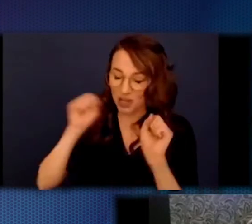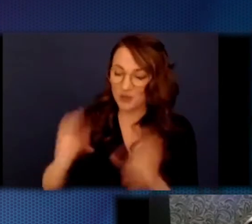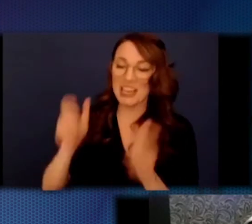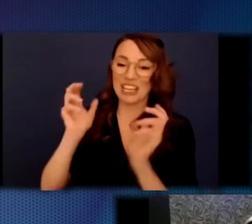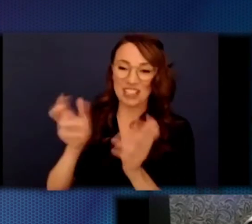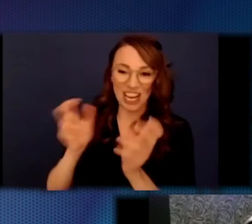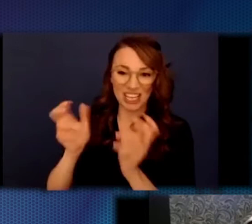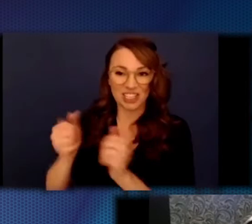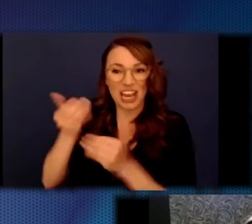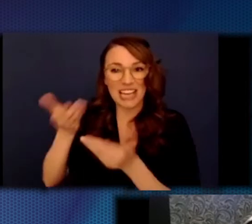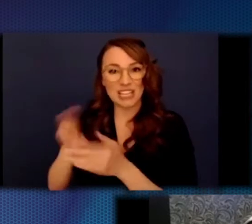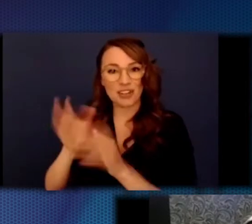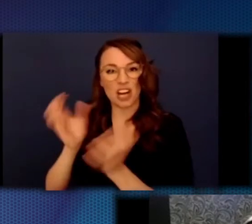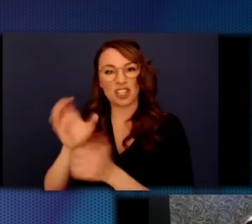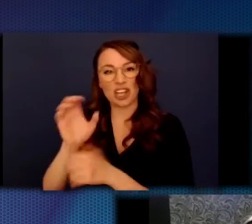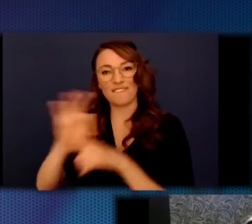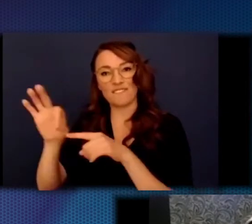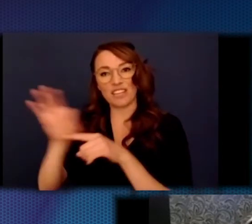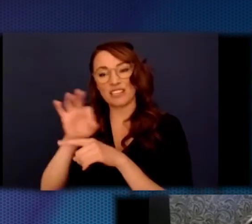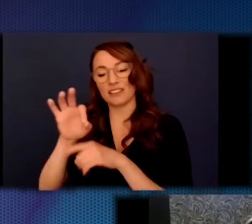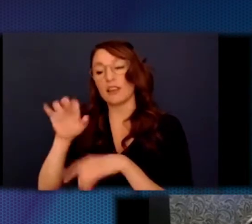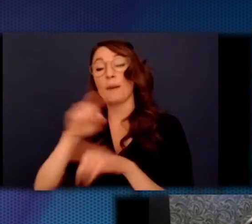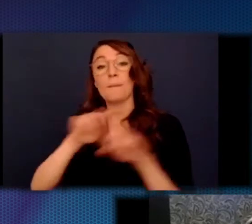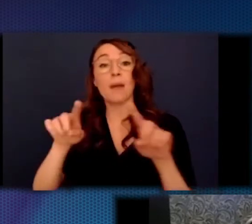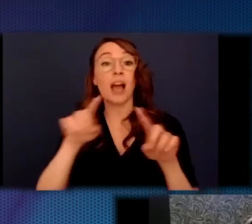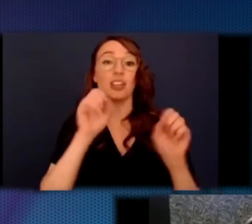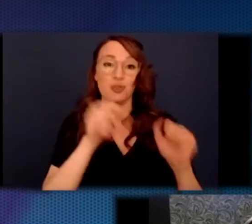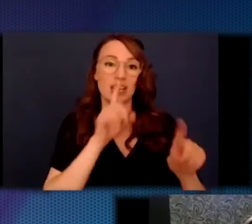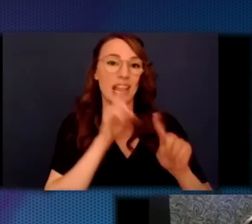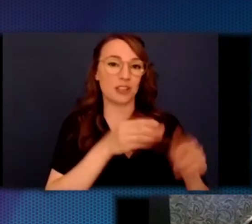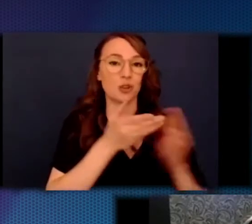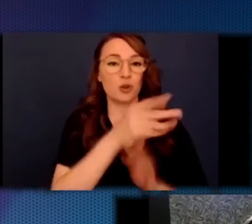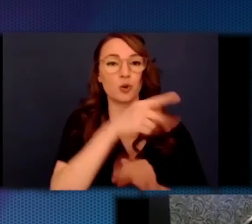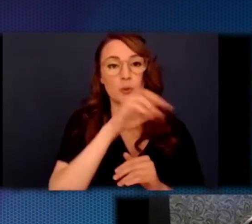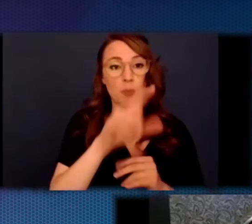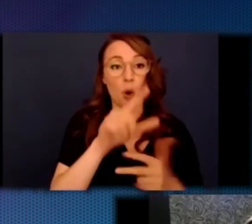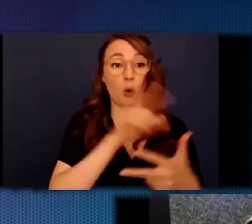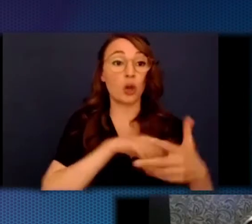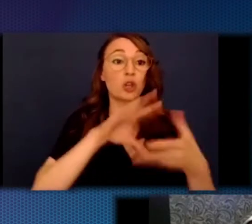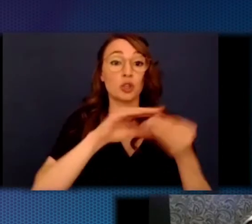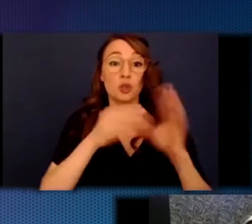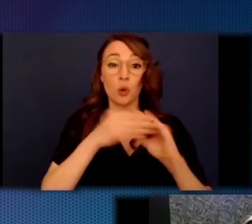3 will be Ray. And I'm launching the poll now.